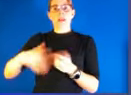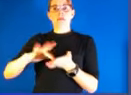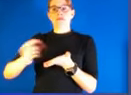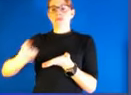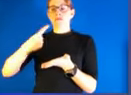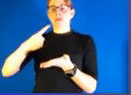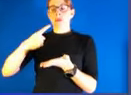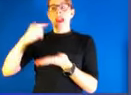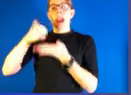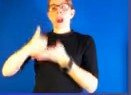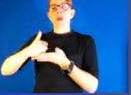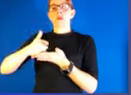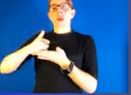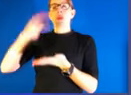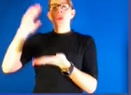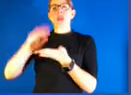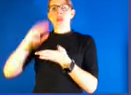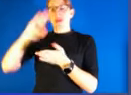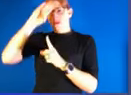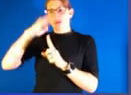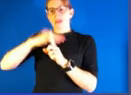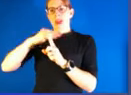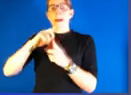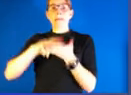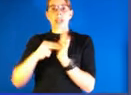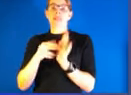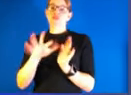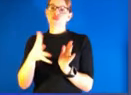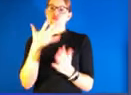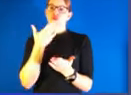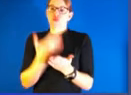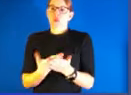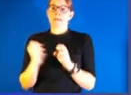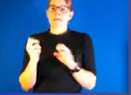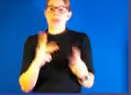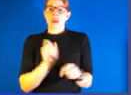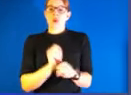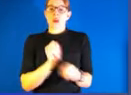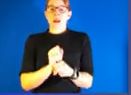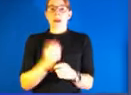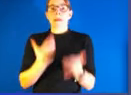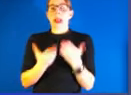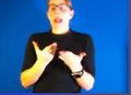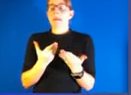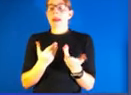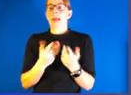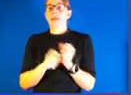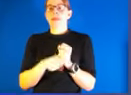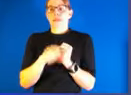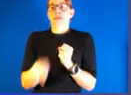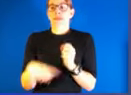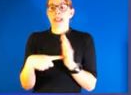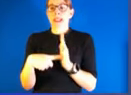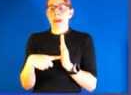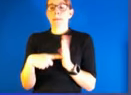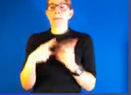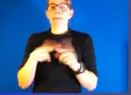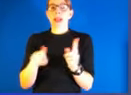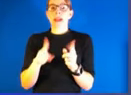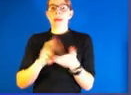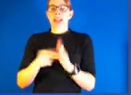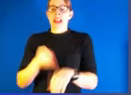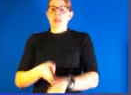24 hours. So they're relatively well when they come back to work. They may have a lingering symptom, but it's an improved